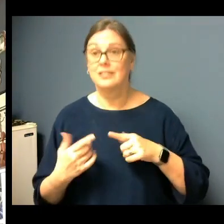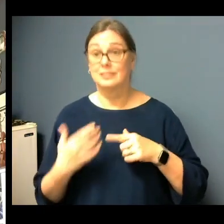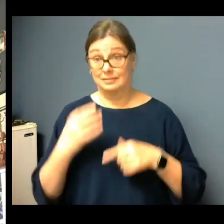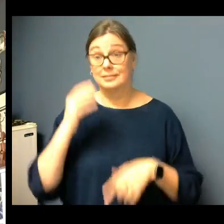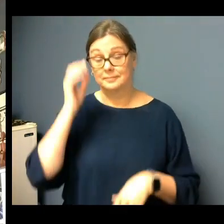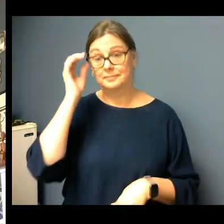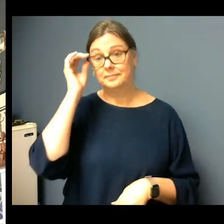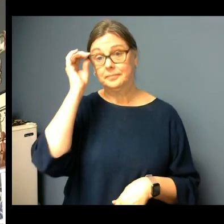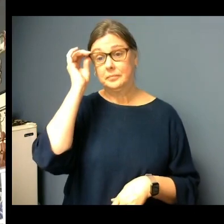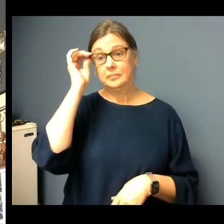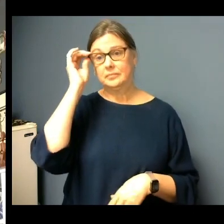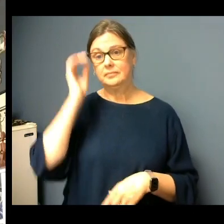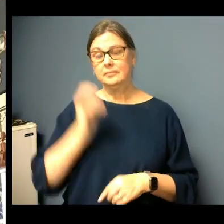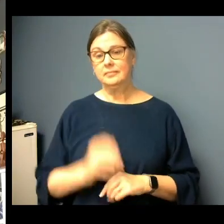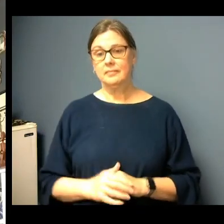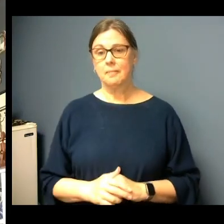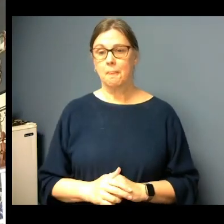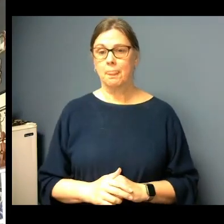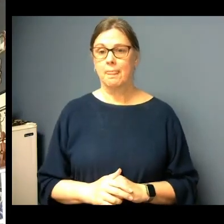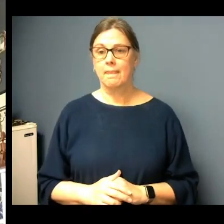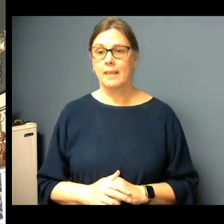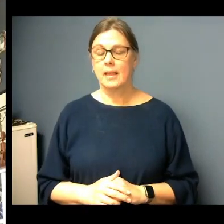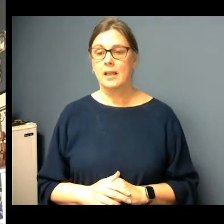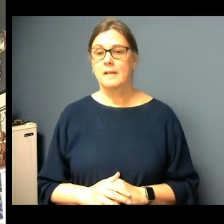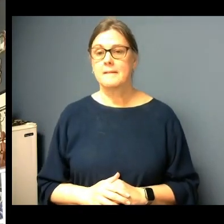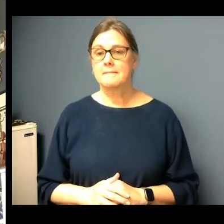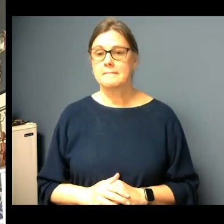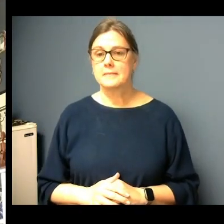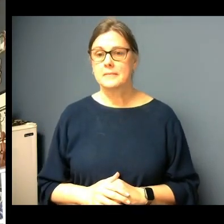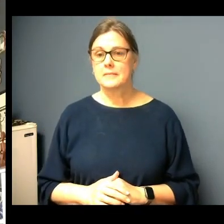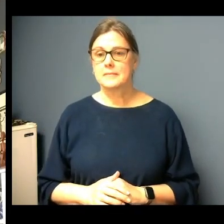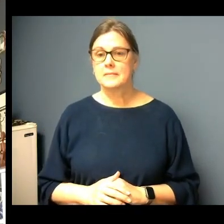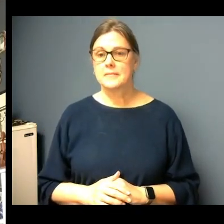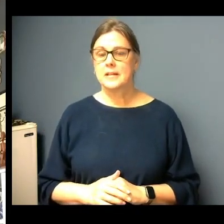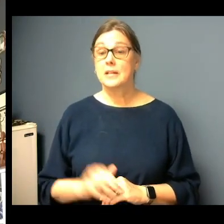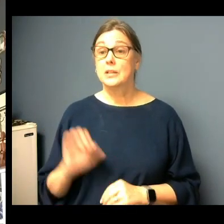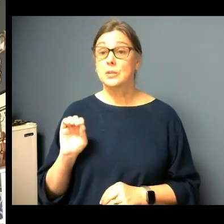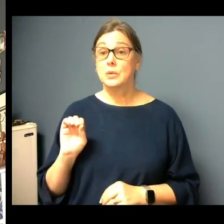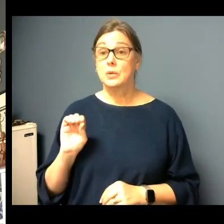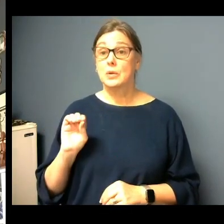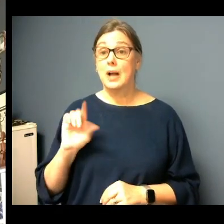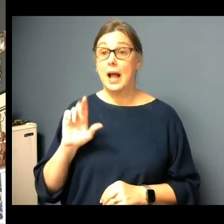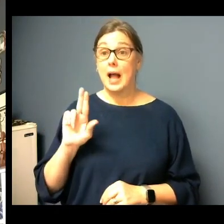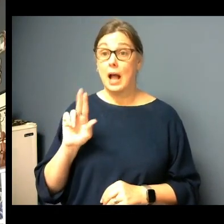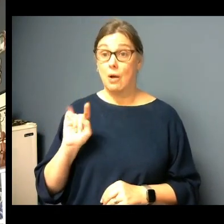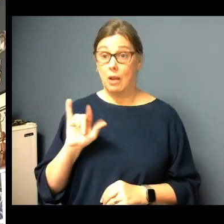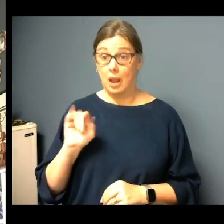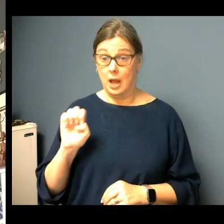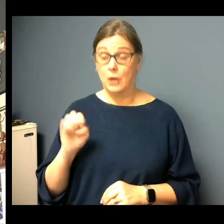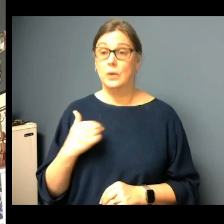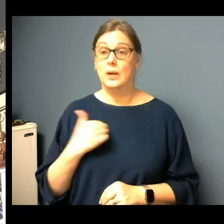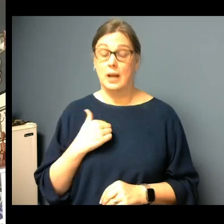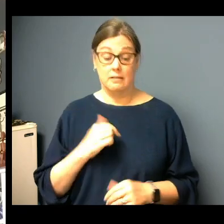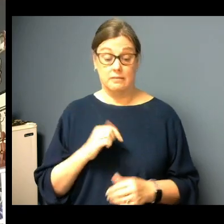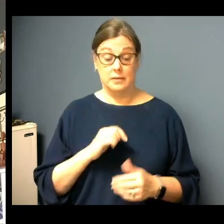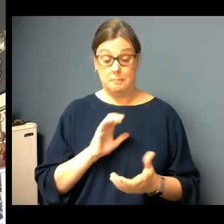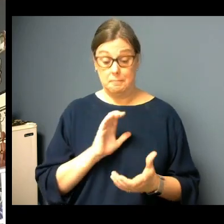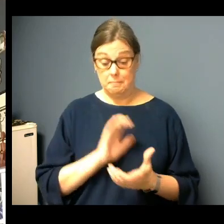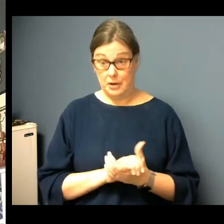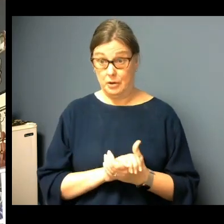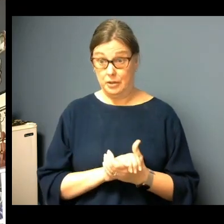quick kind of overview of some of the things on the outline here. The first thing you have there is the marriage and birth rates. And you've